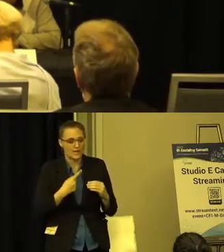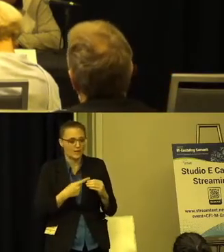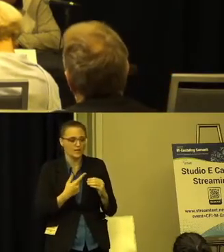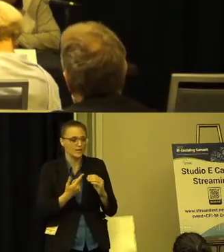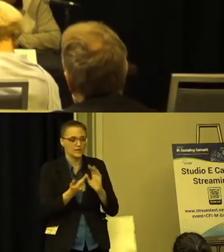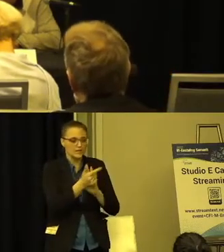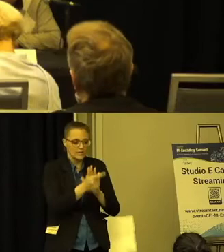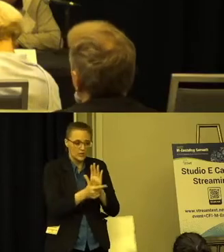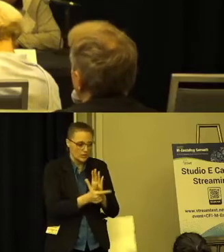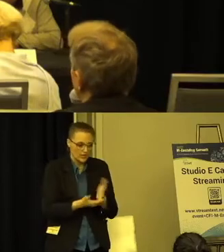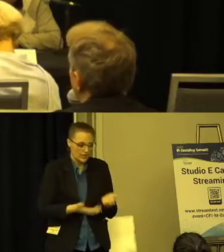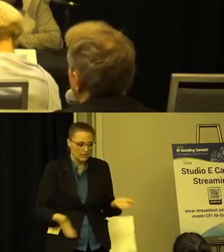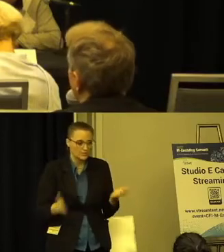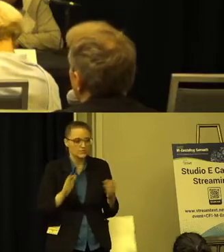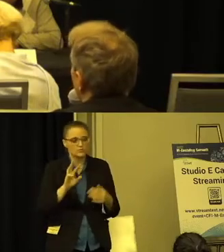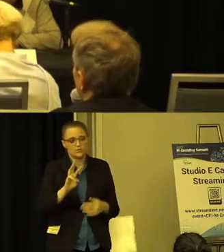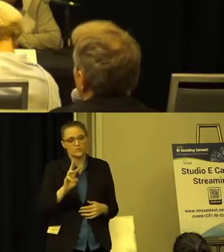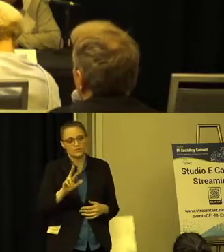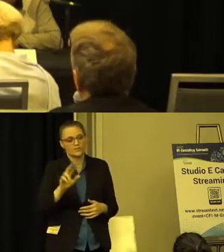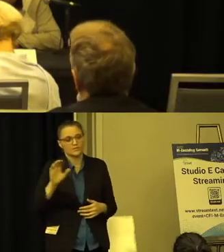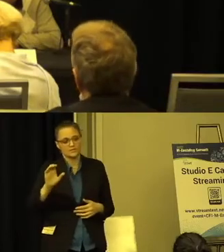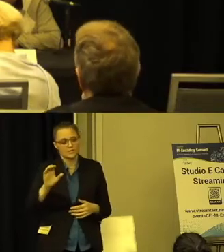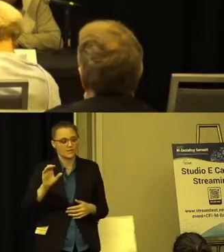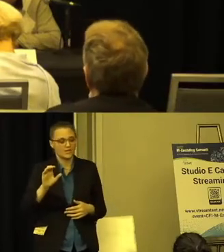legal. W3C doesn't,